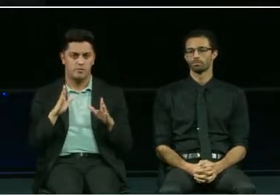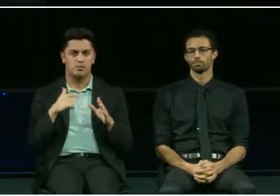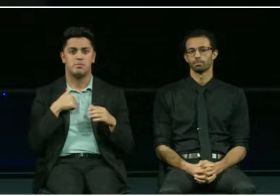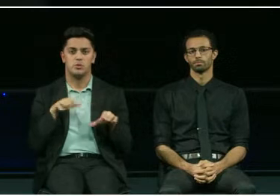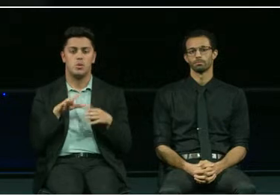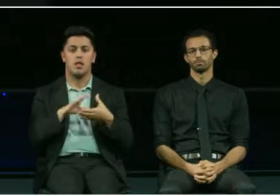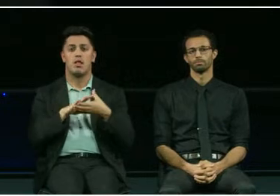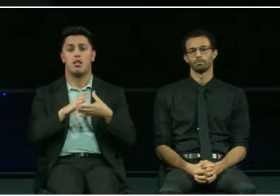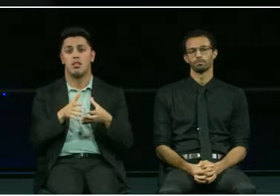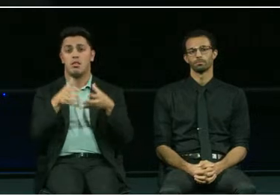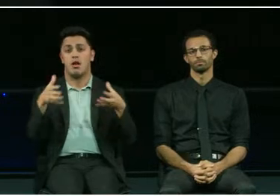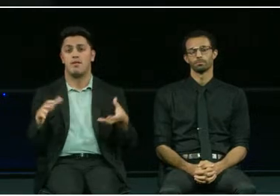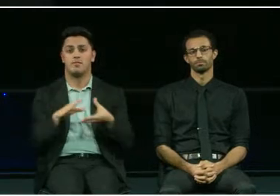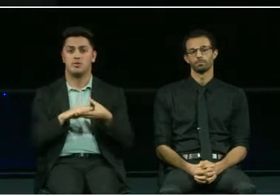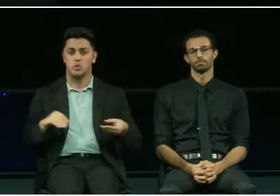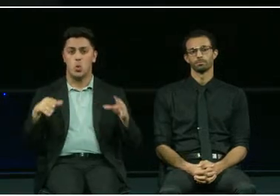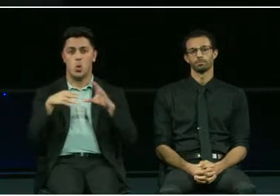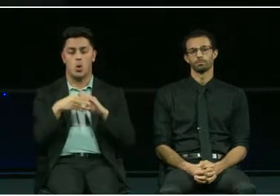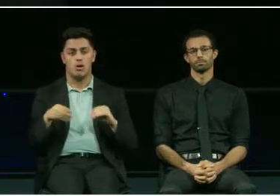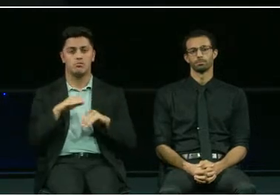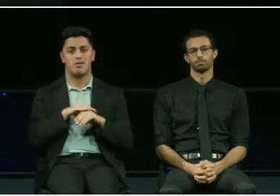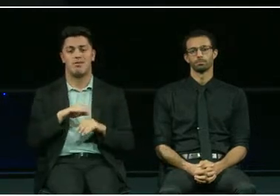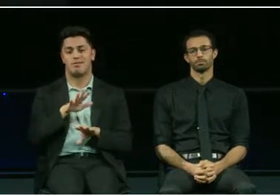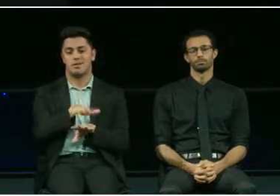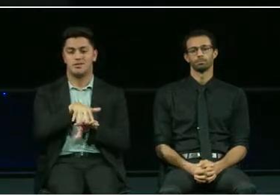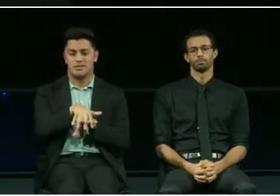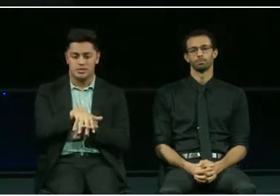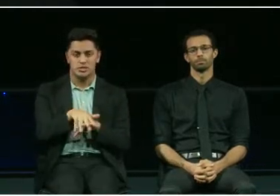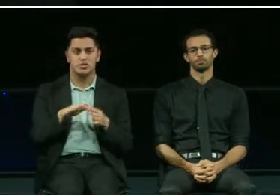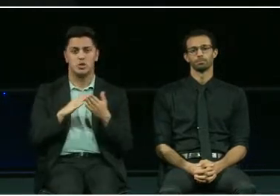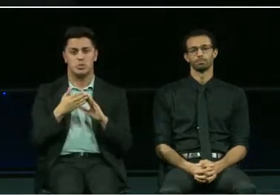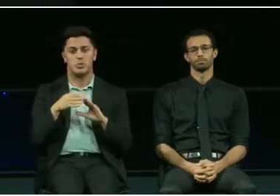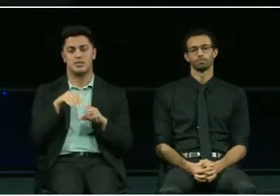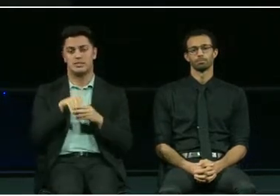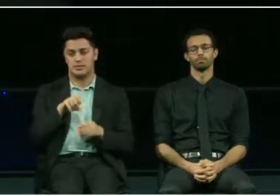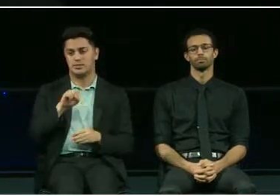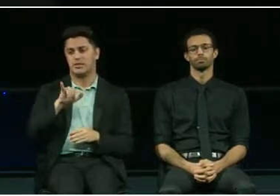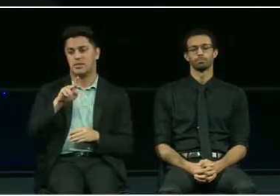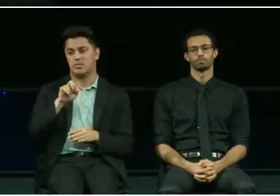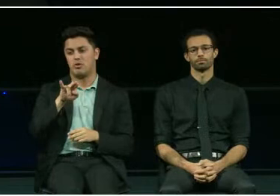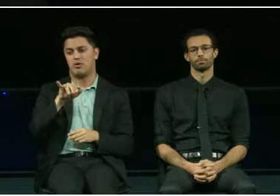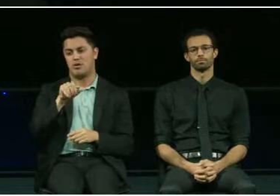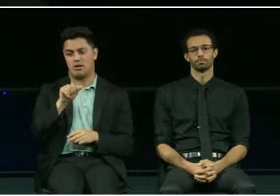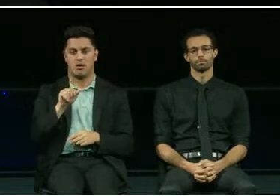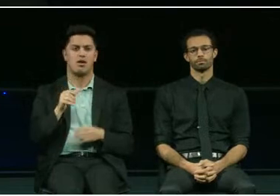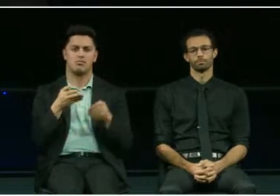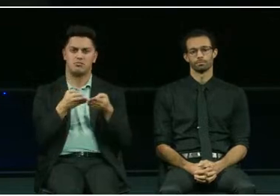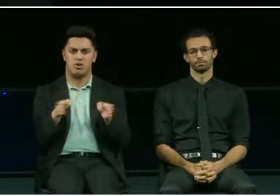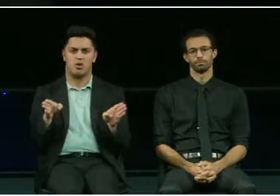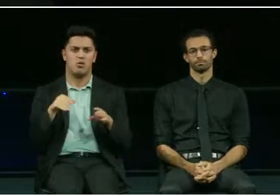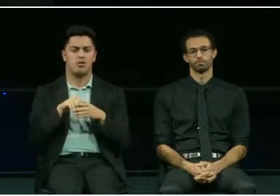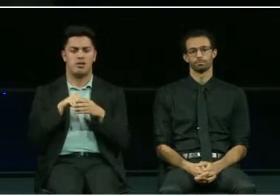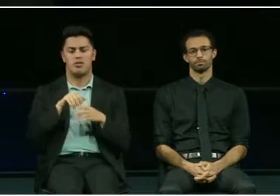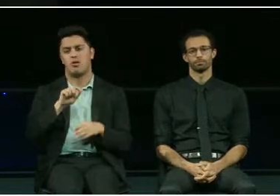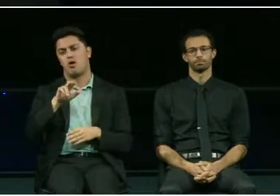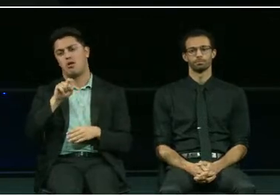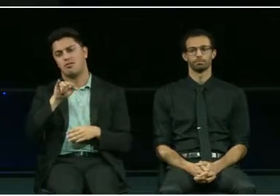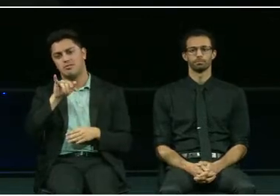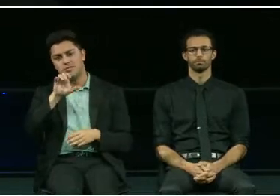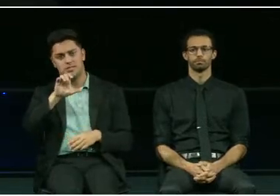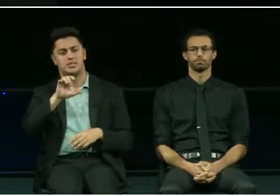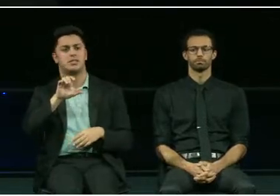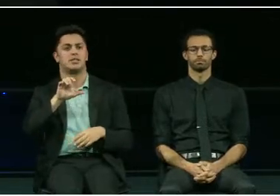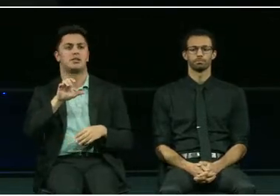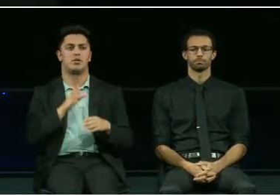lot of stories on indigenous communities in Siberia and in general in circumpolar world in the Arctic. I've worked for more than